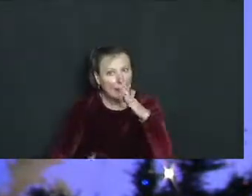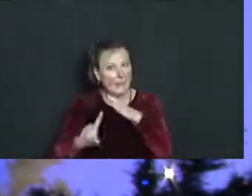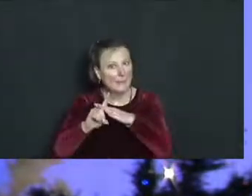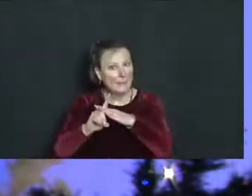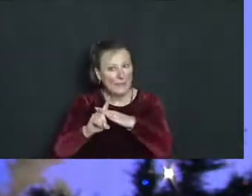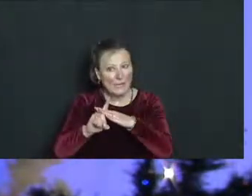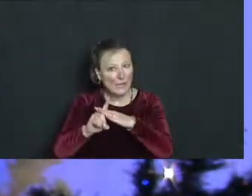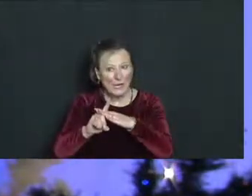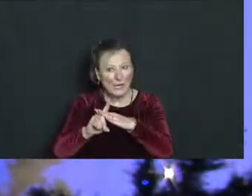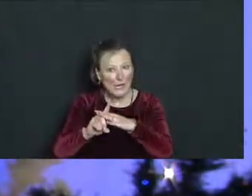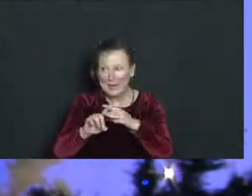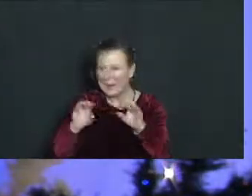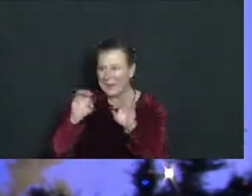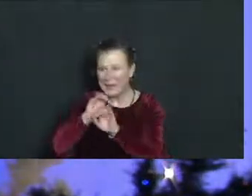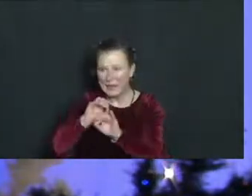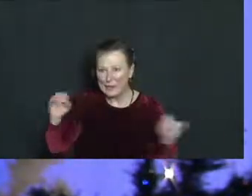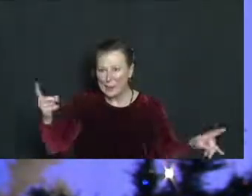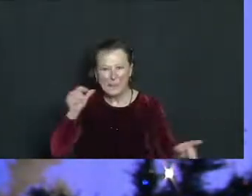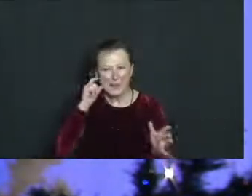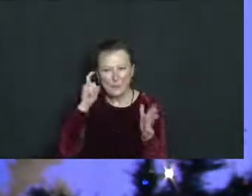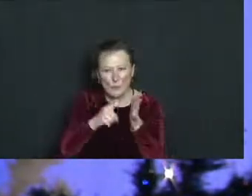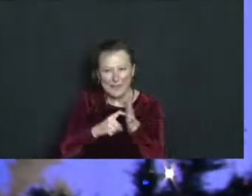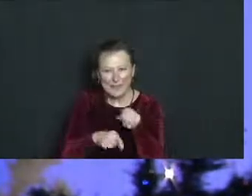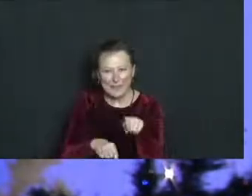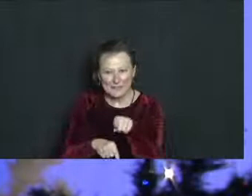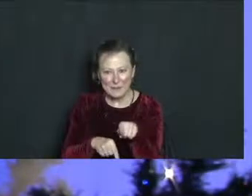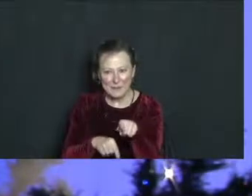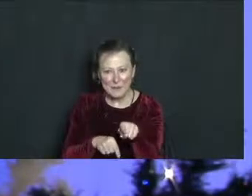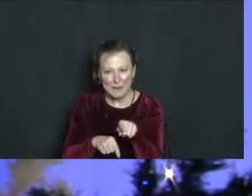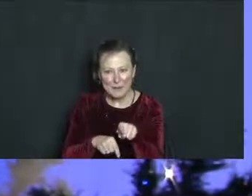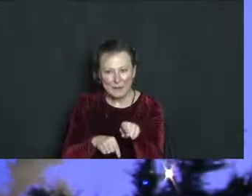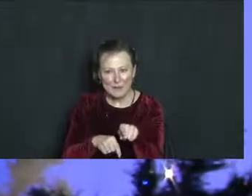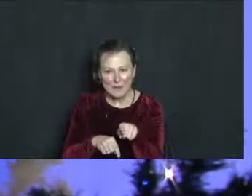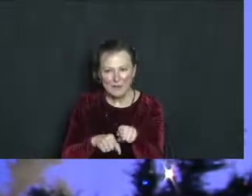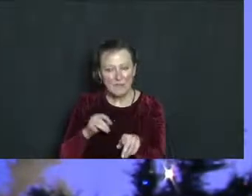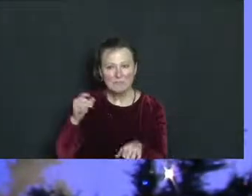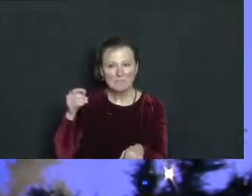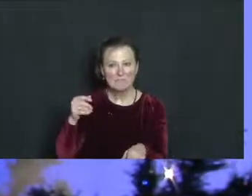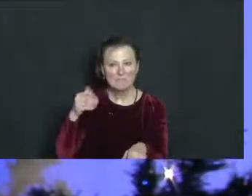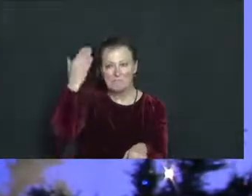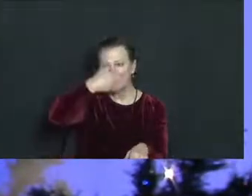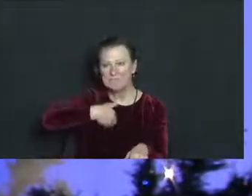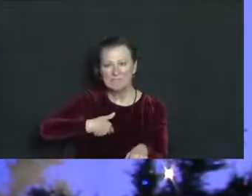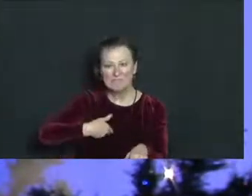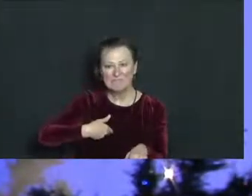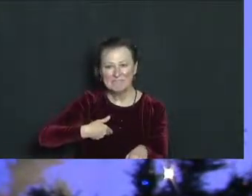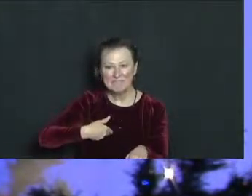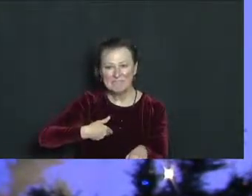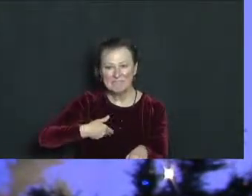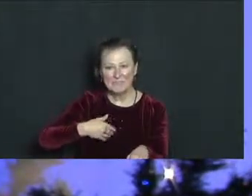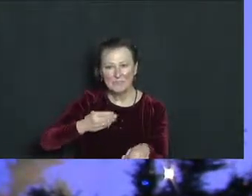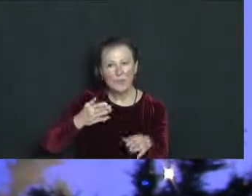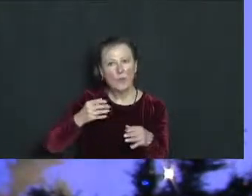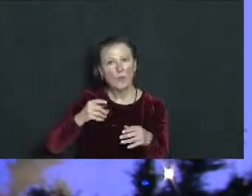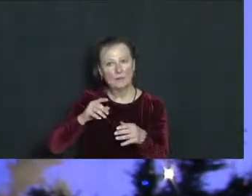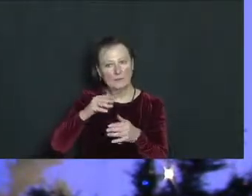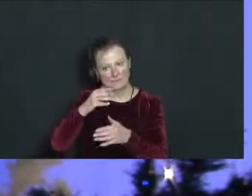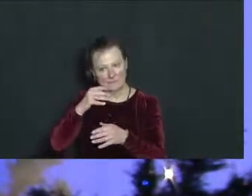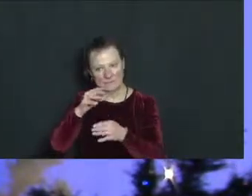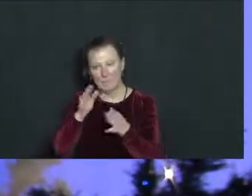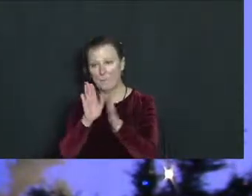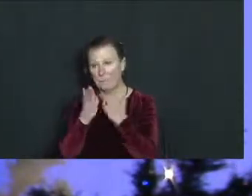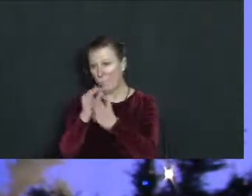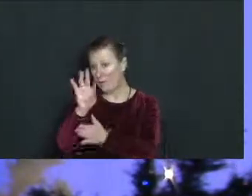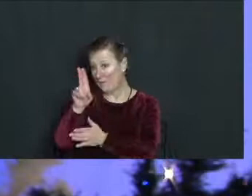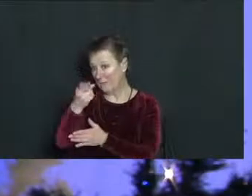and nobody gets it. Nobody recognizes them. They're none the wiser. Hence, there's an admonition in the book of Hebrews